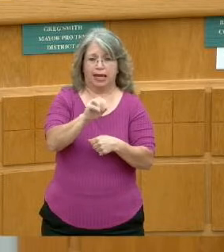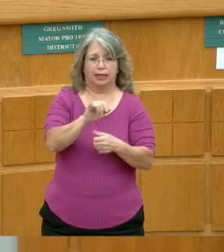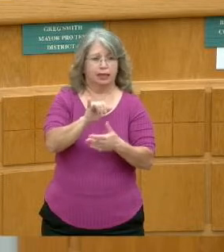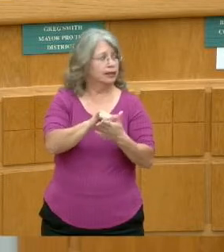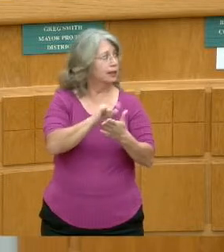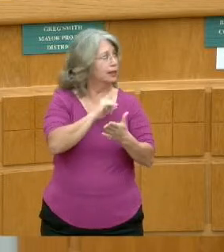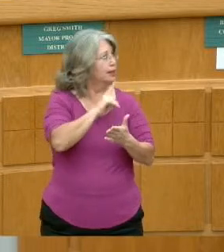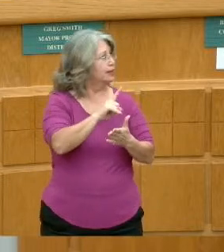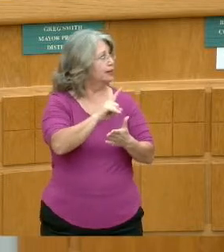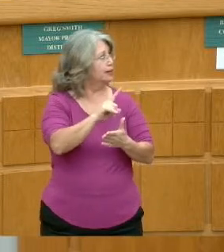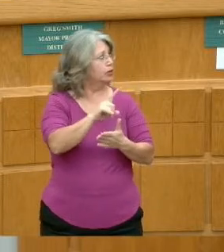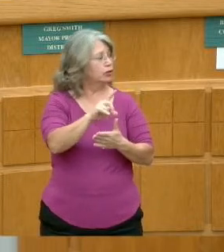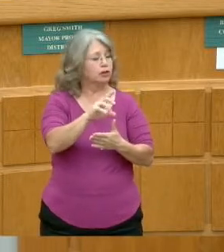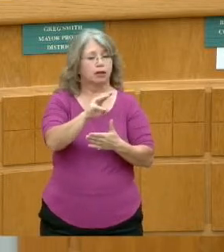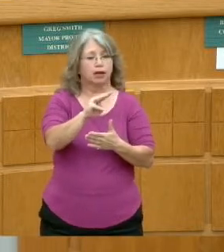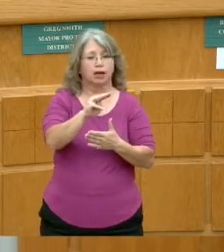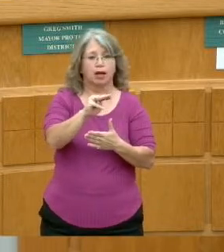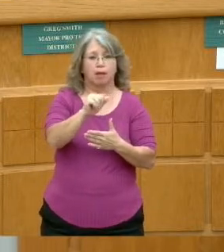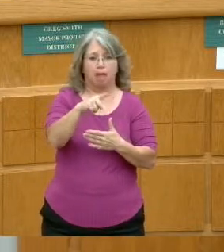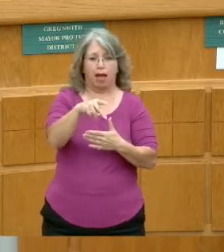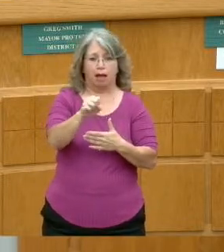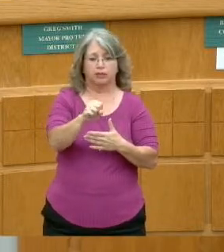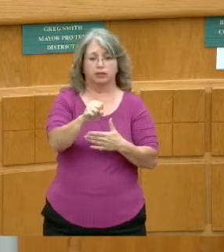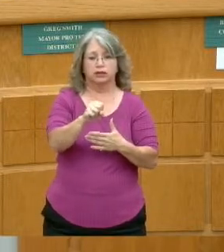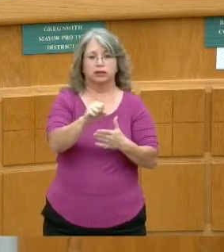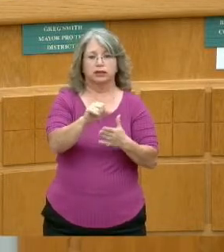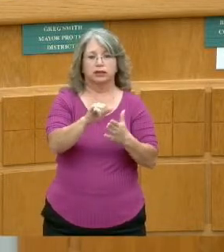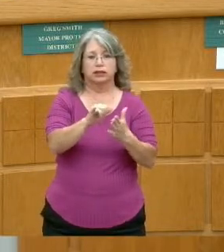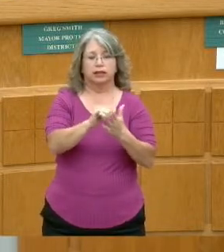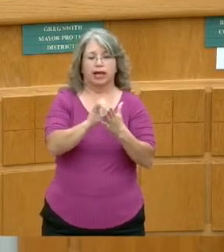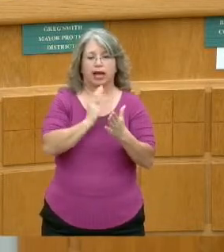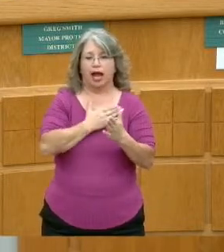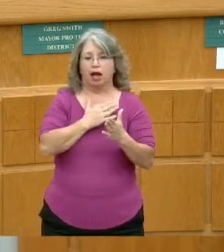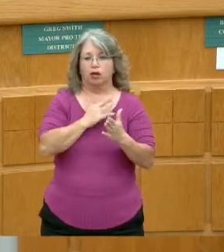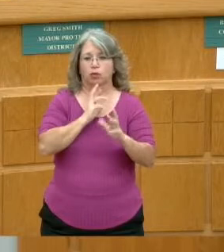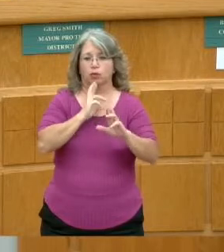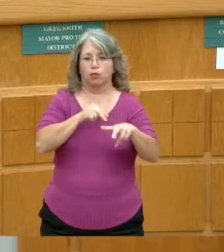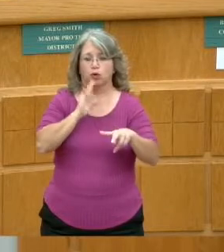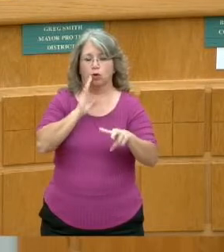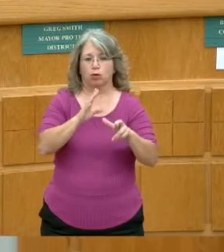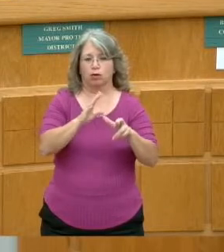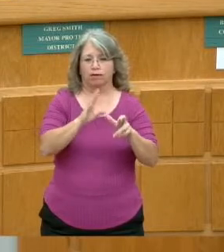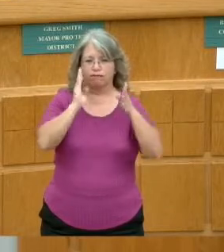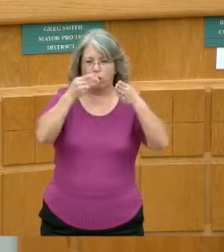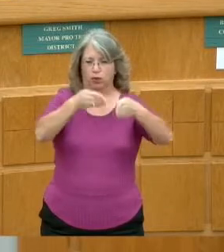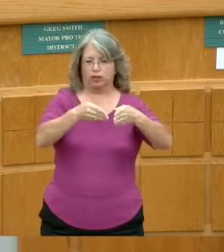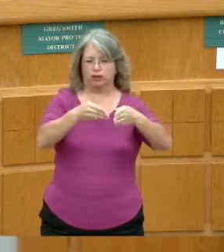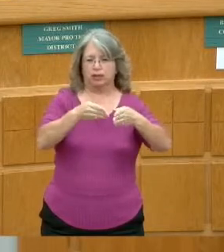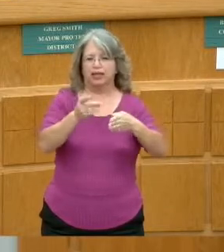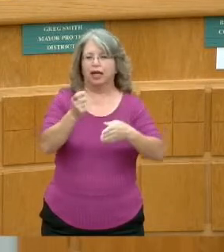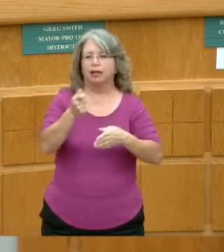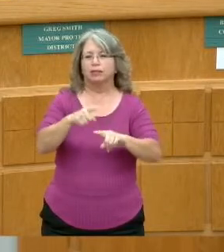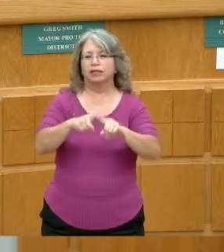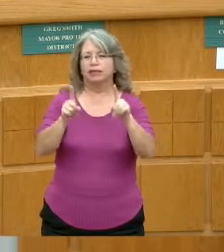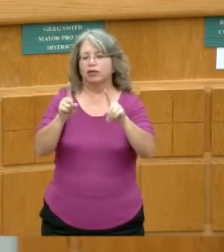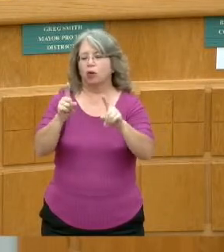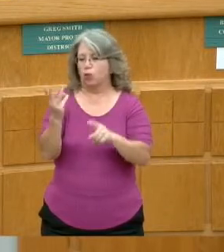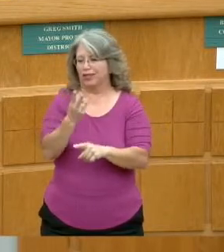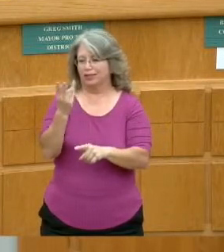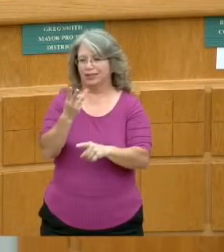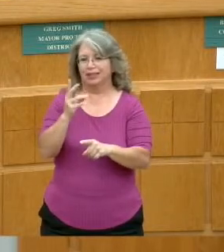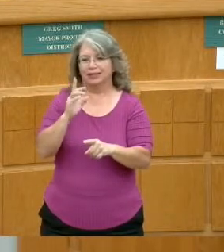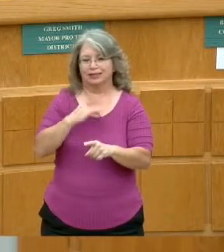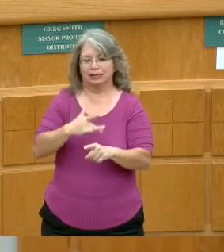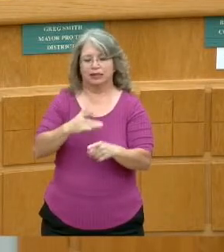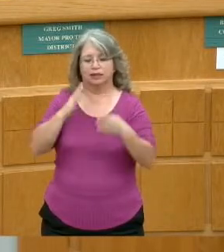Coastal Bend area for which the report focuses. So this is going to be a little bit different than the Wednesday reports that focus on Nueces. We try to focus on the